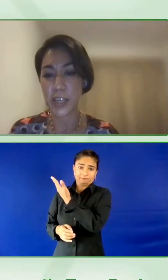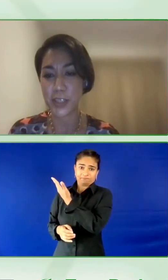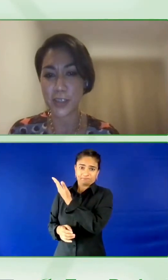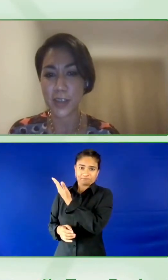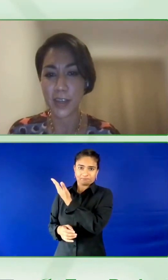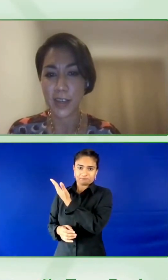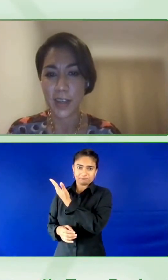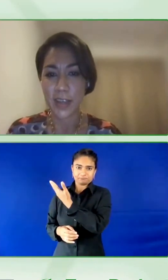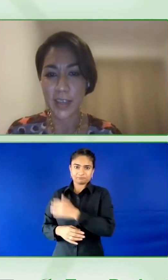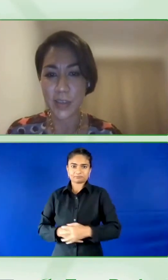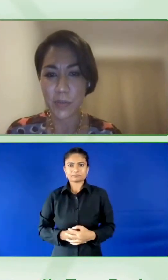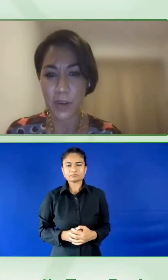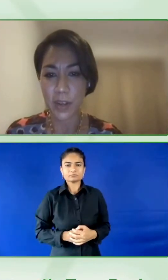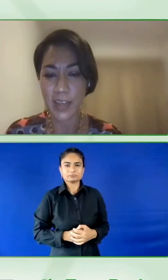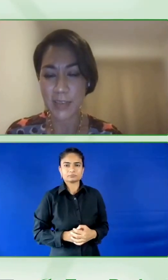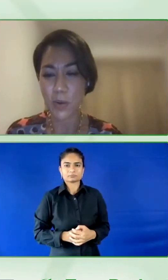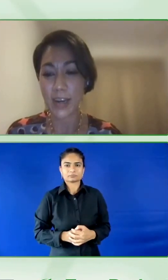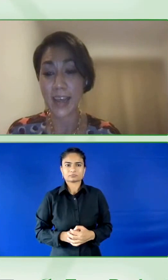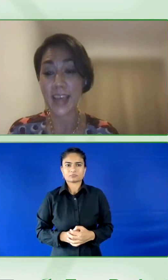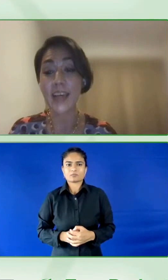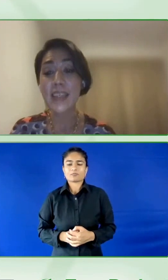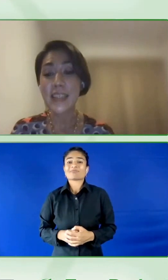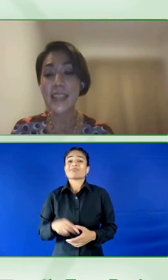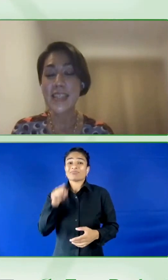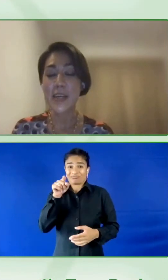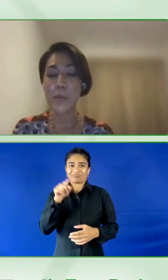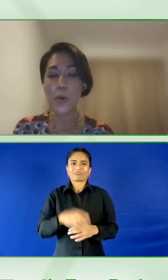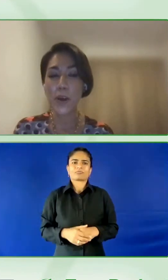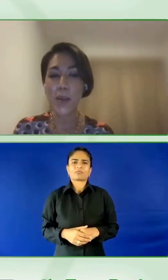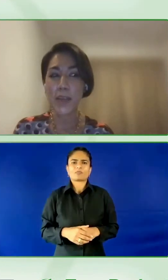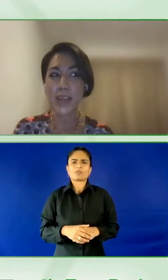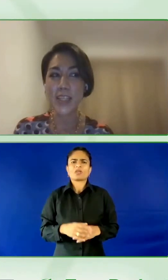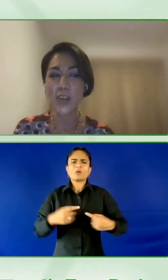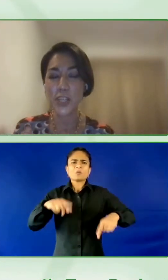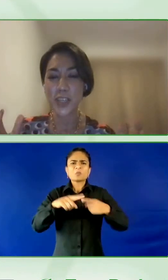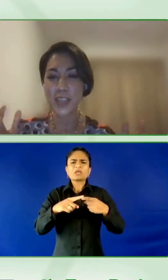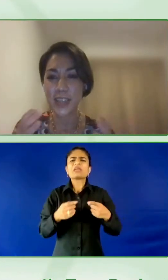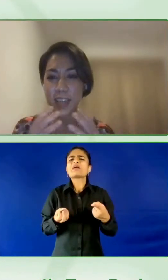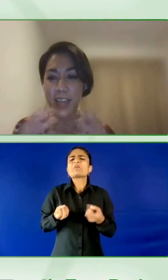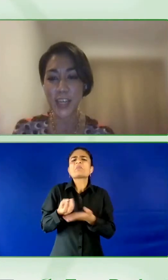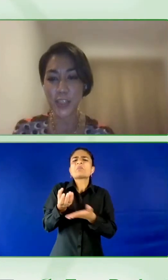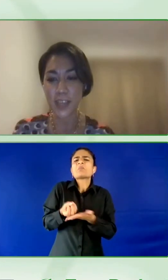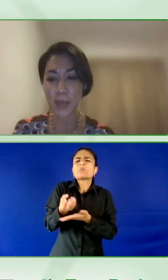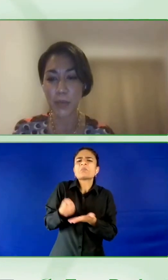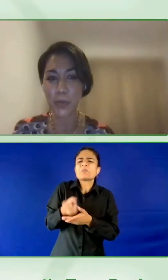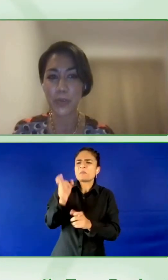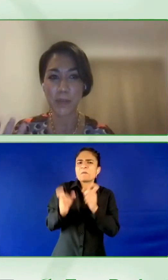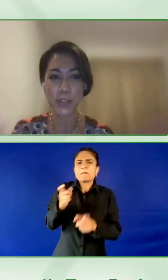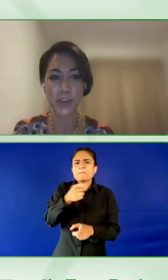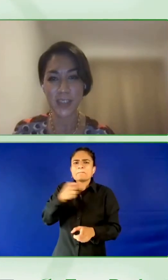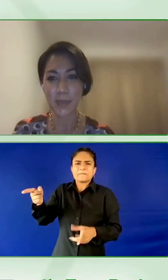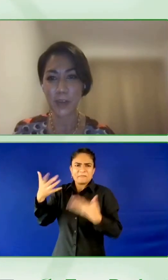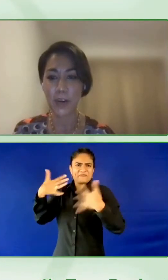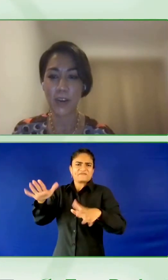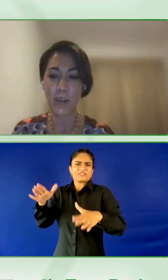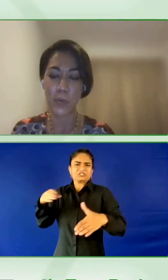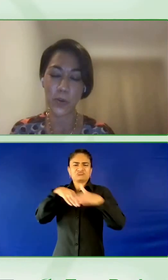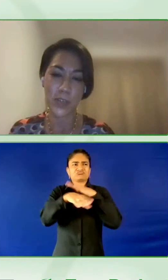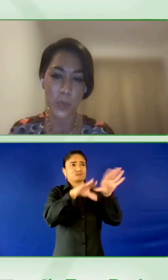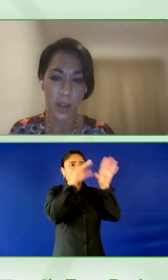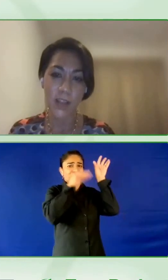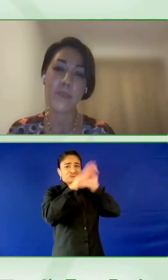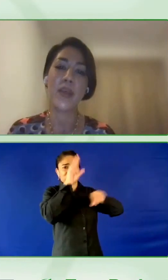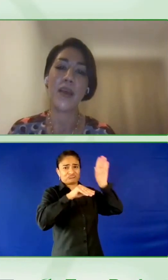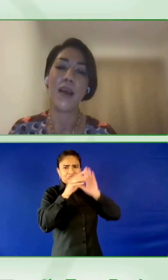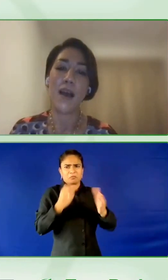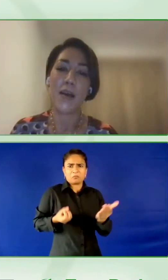sex education is quite lacking in Singapore. I mean, it's not just an Asian taboo. I'm sure it's similar around the